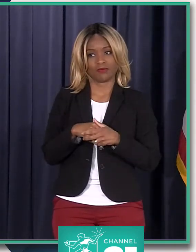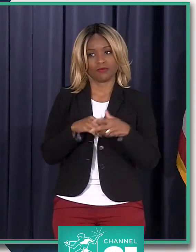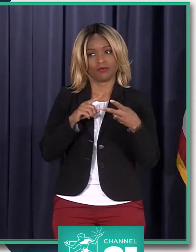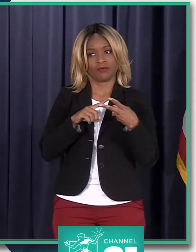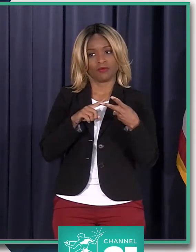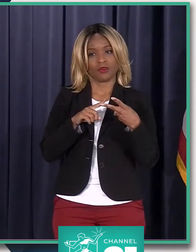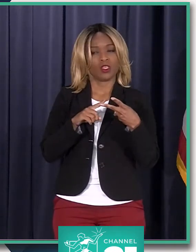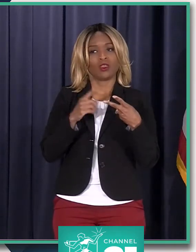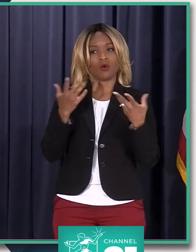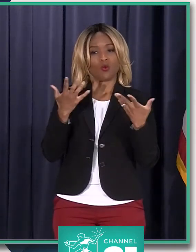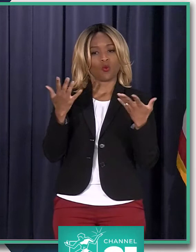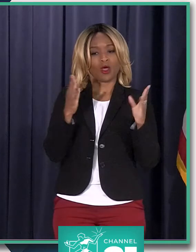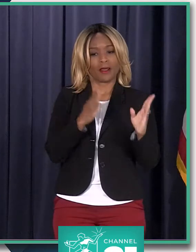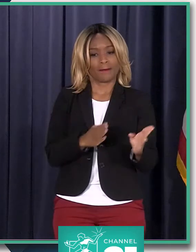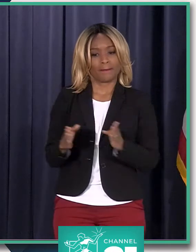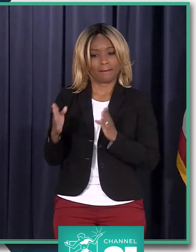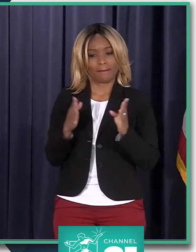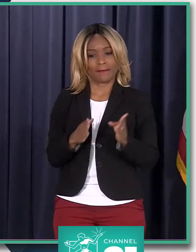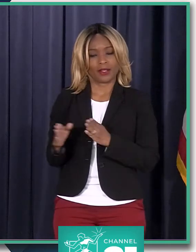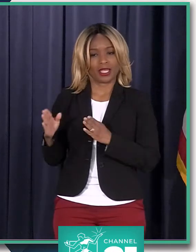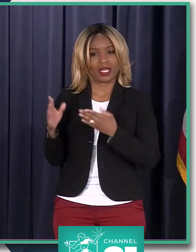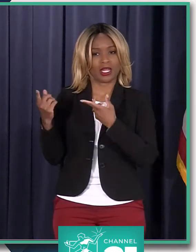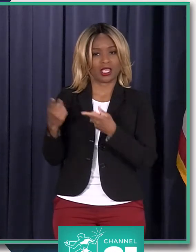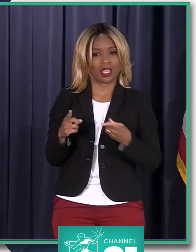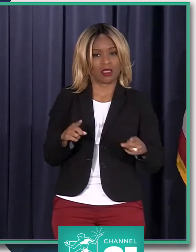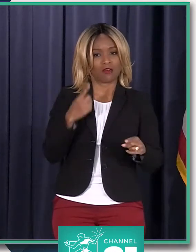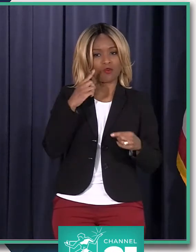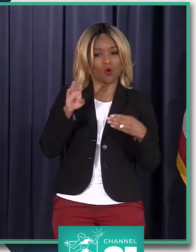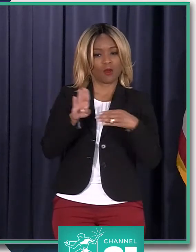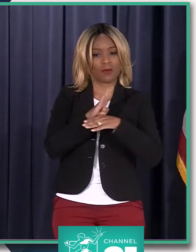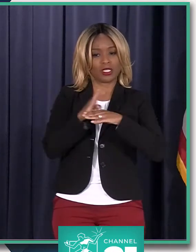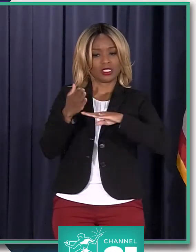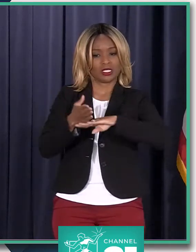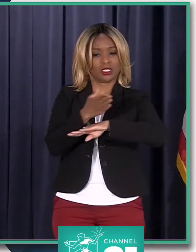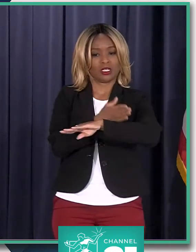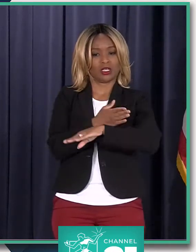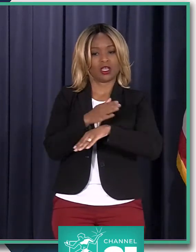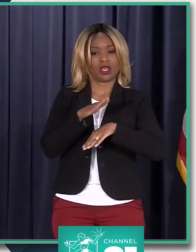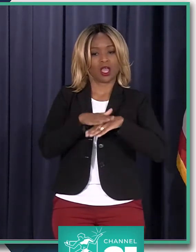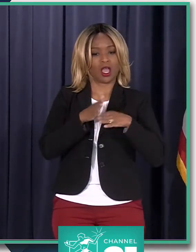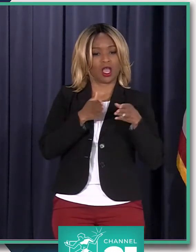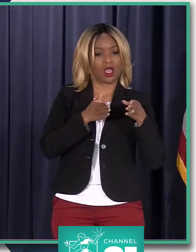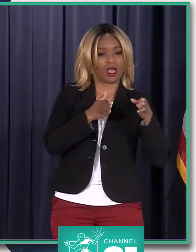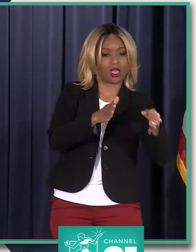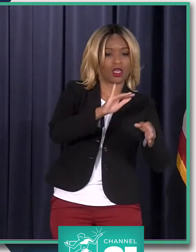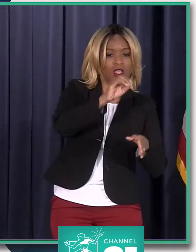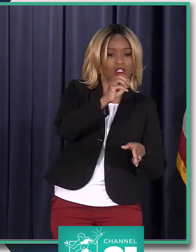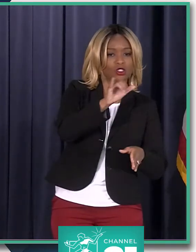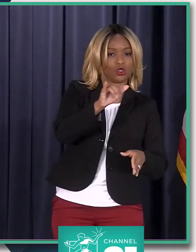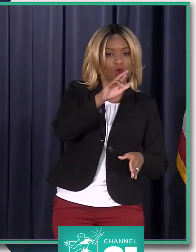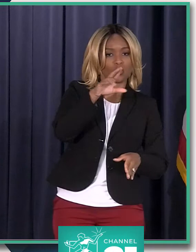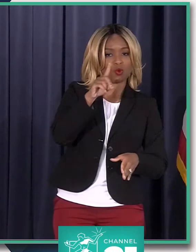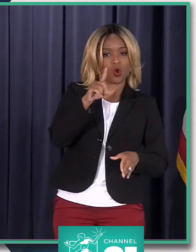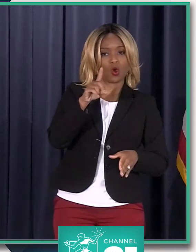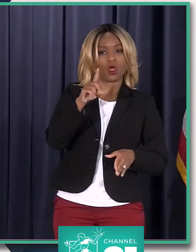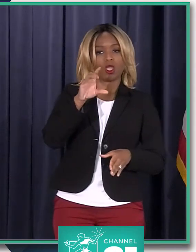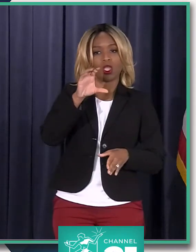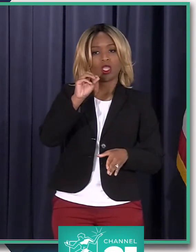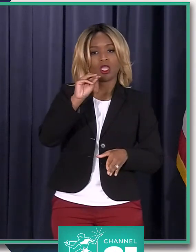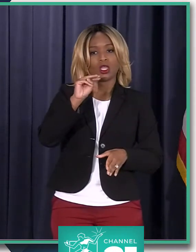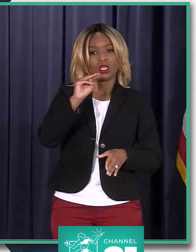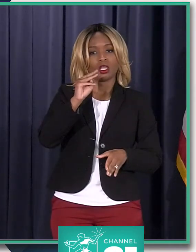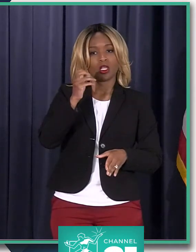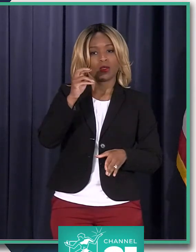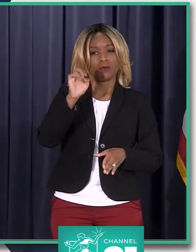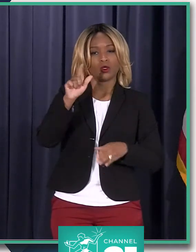what planning is going on for business improvement along the Joy Road commercial corridor? So I see Arthur Jemison